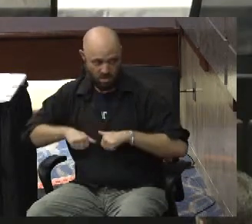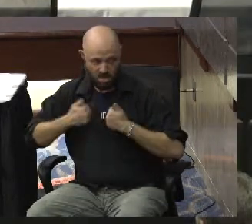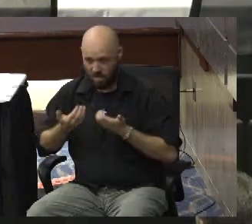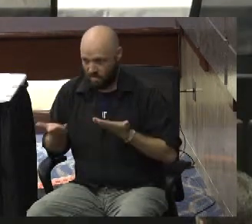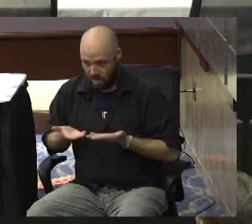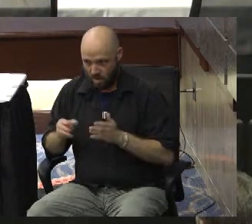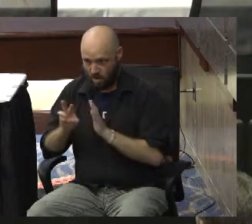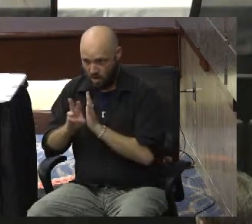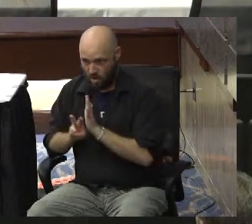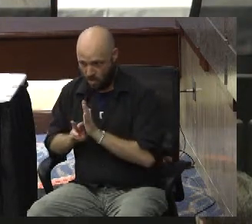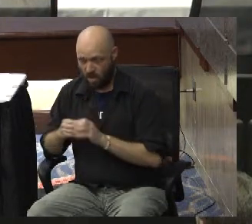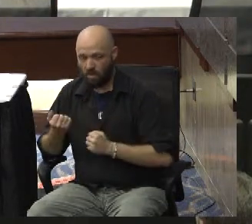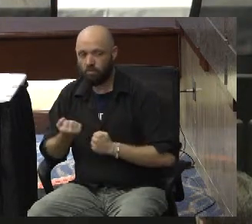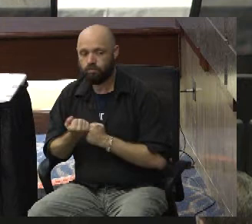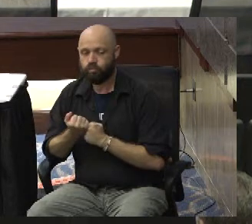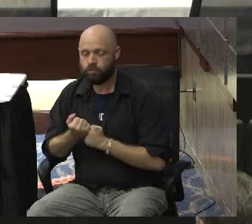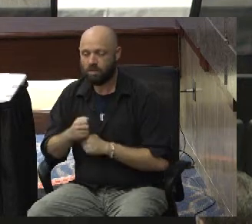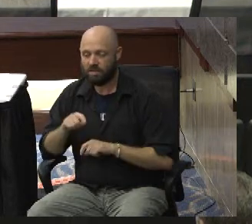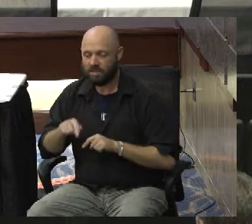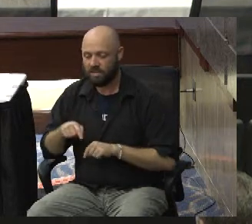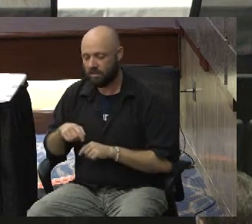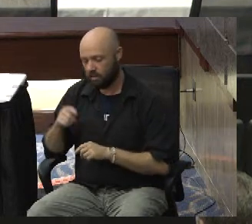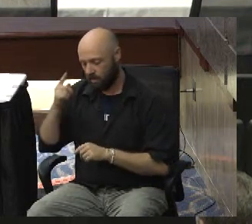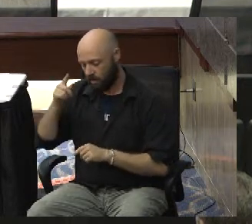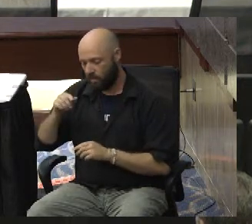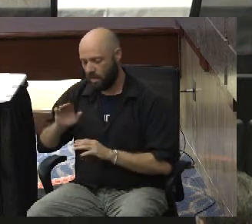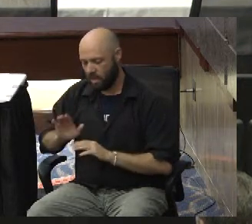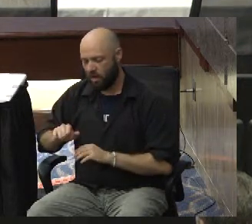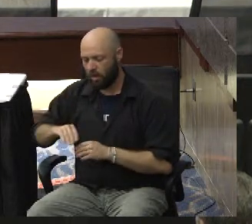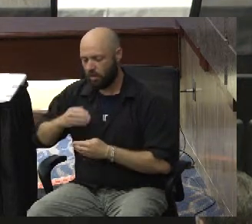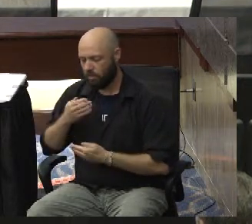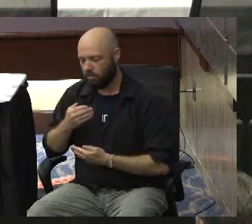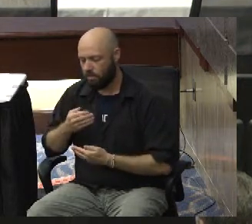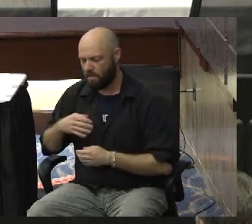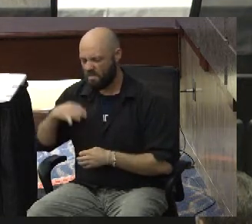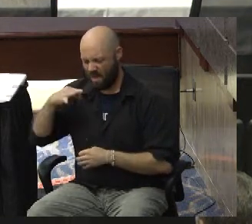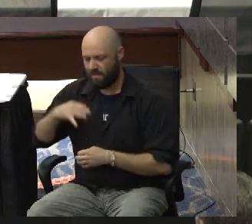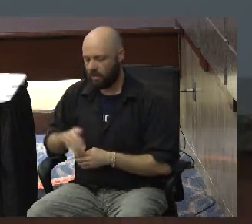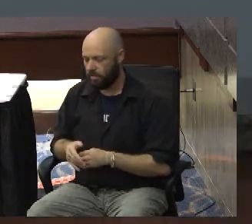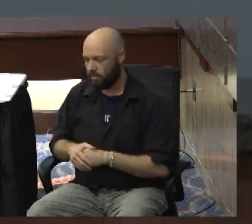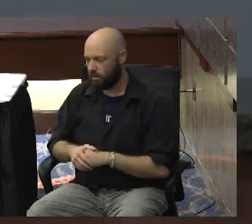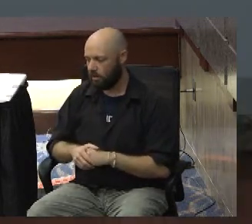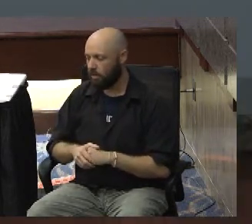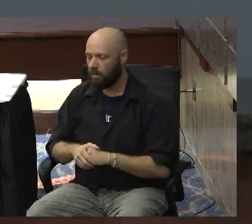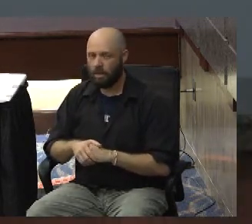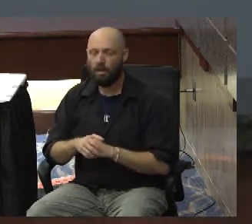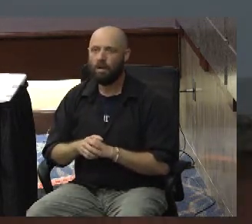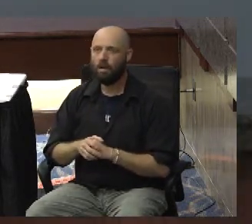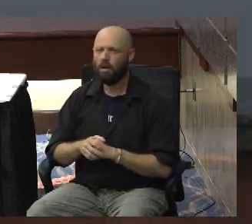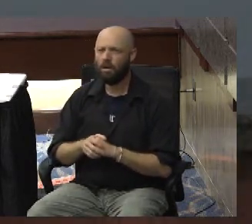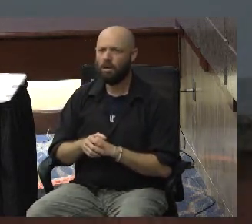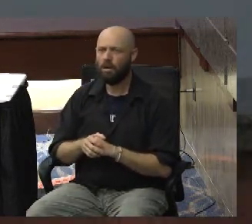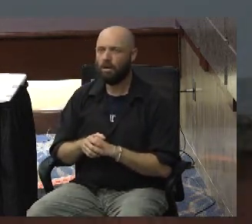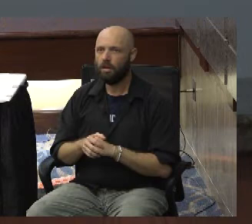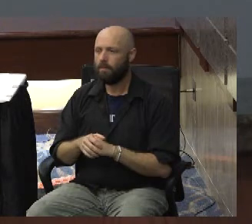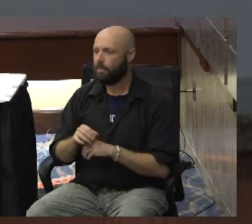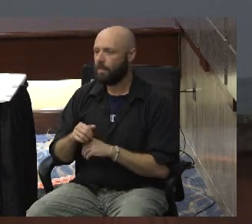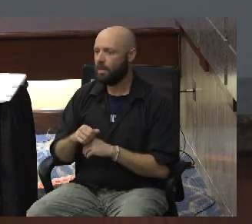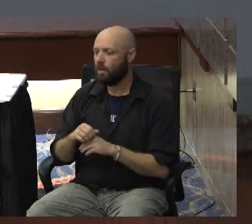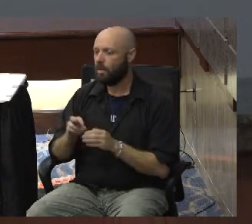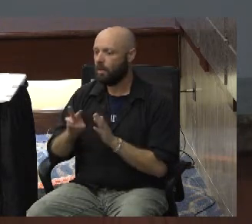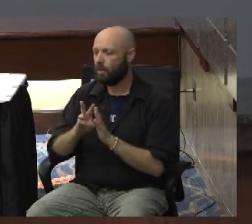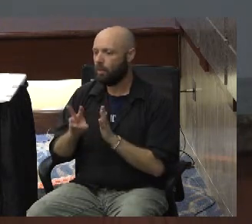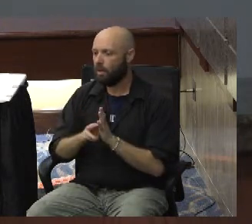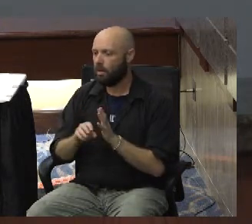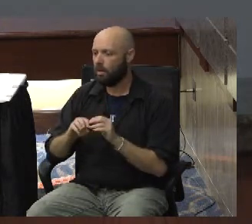I'll make the same comment I did this afternoon. I think as Waco grows and attracts international companies, we have to be aware that